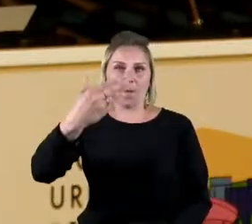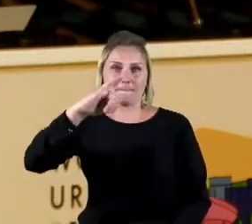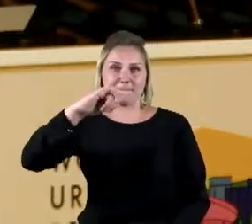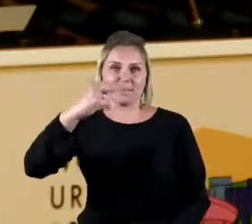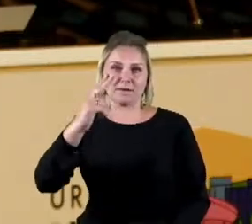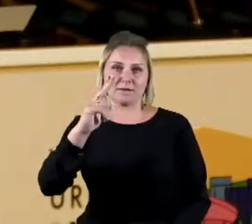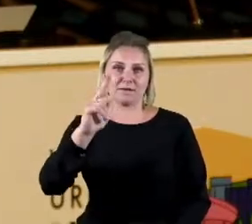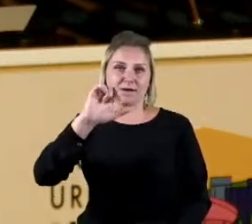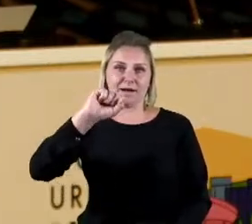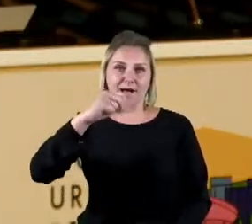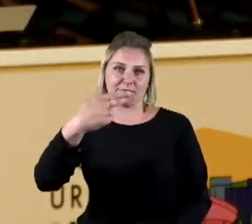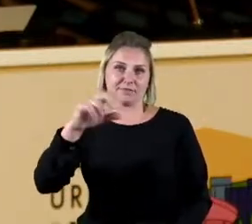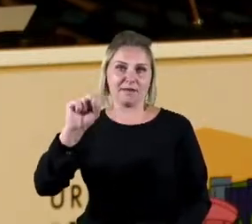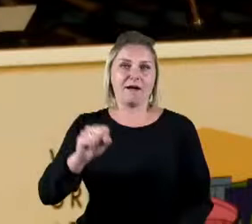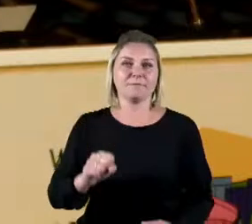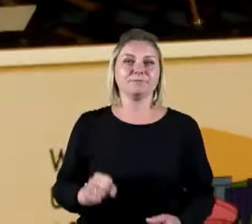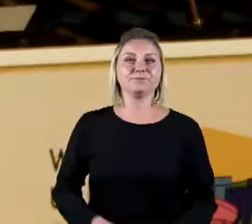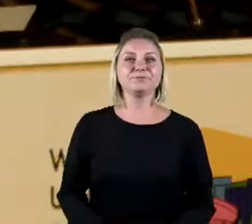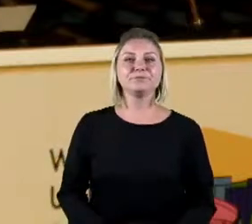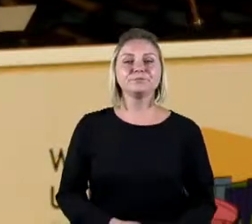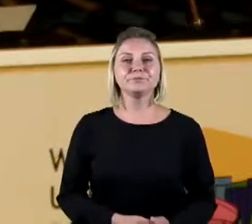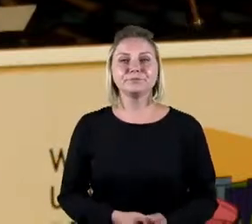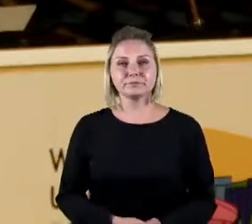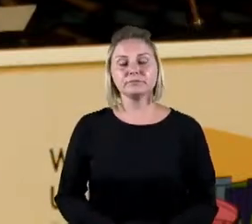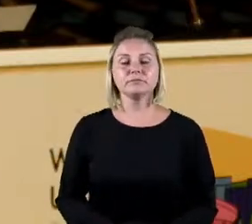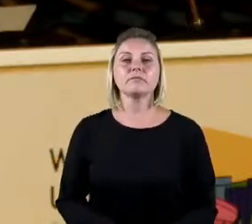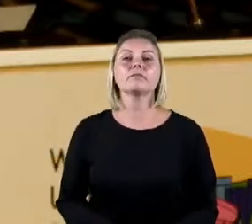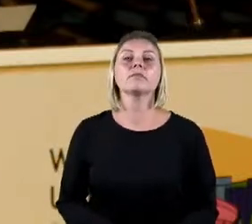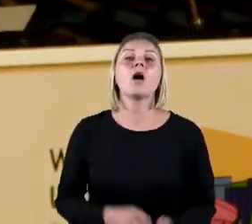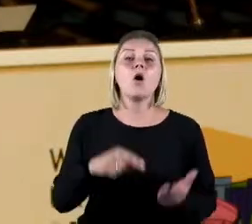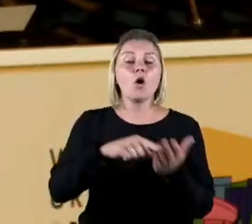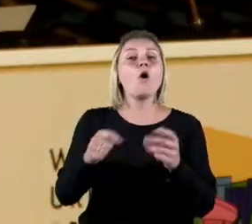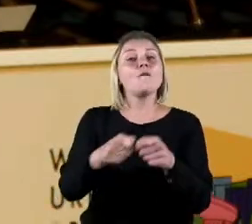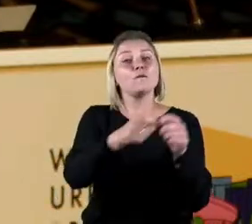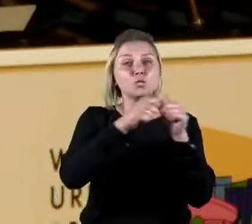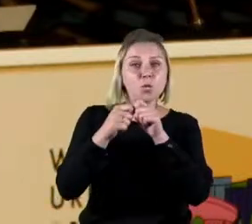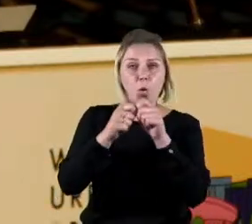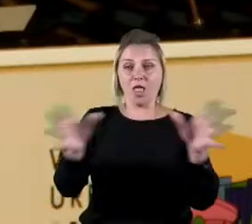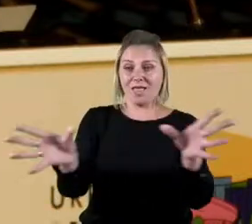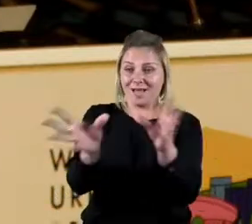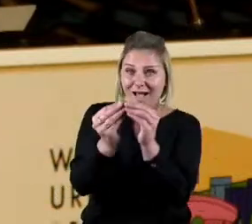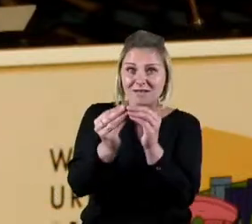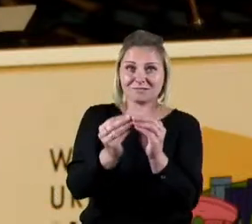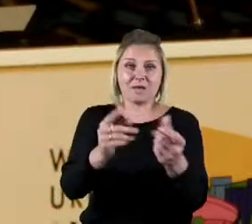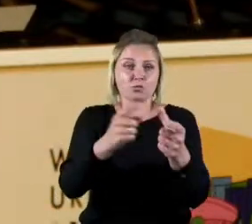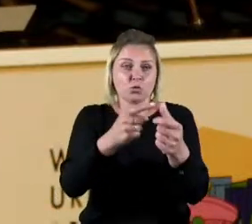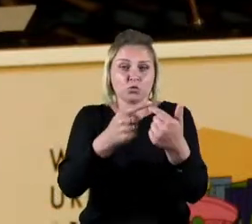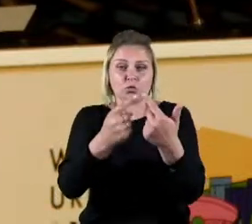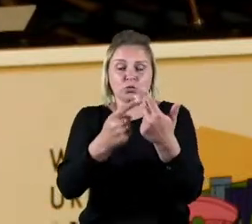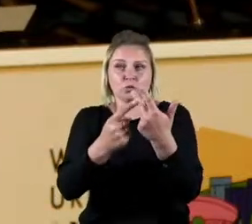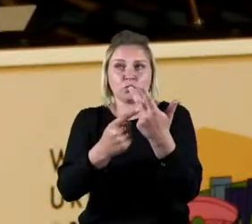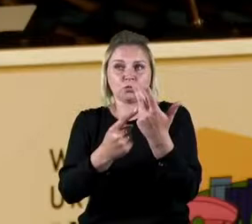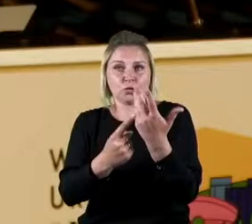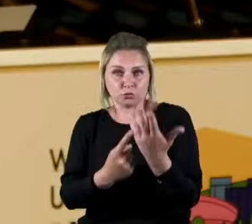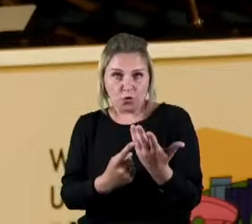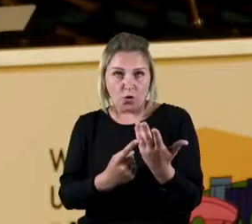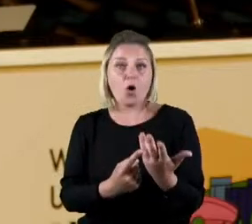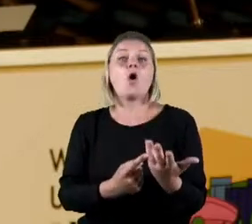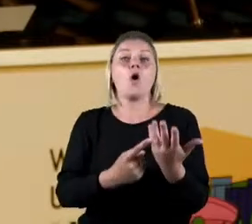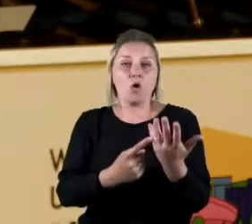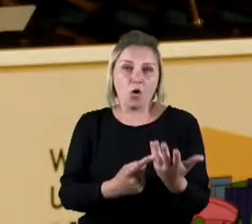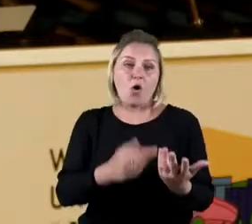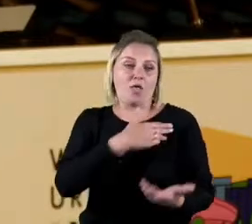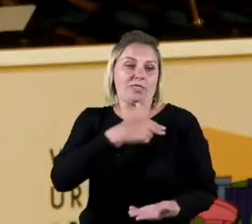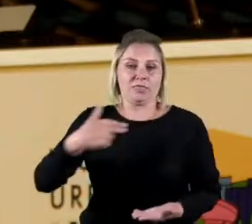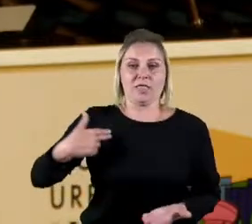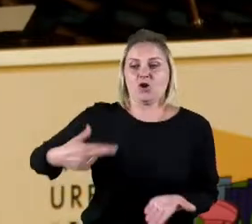different dimensions and that these common challenges can be turned into opportunities for our region.